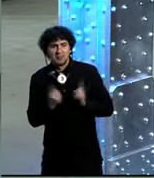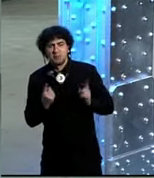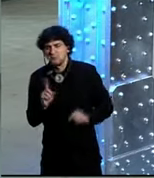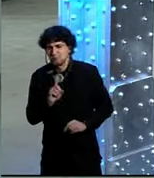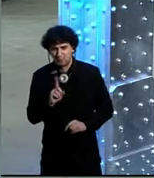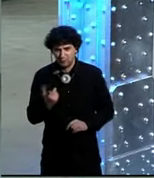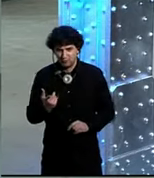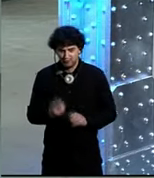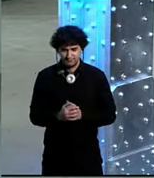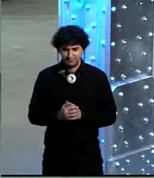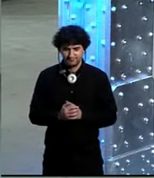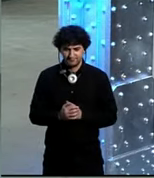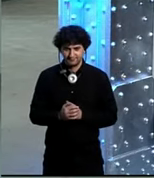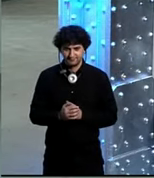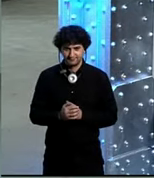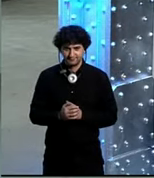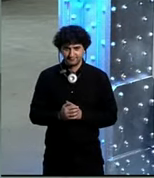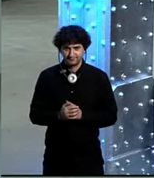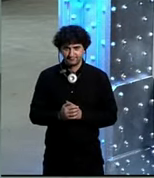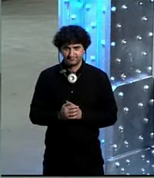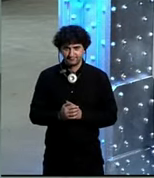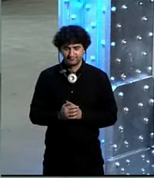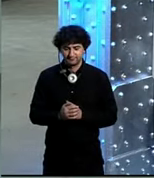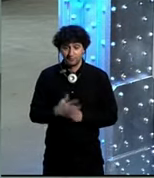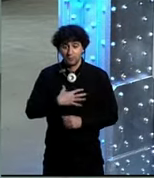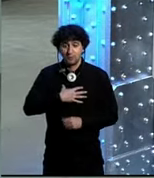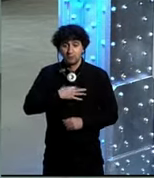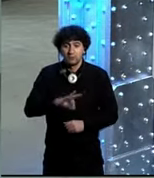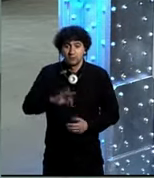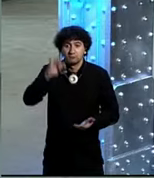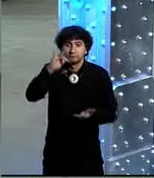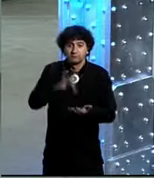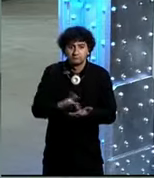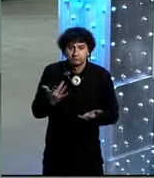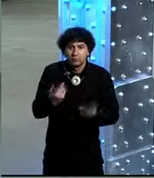and unforeseen circumstances can hijack our project into new directions.